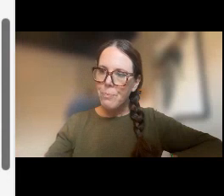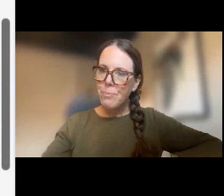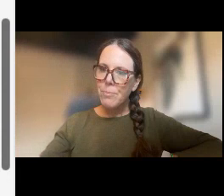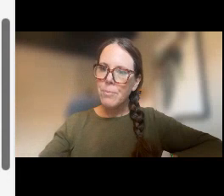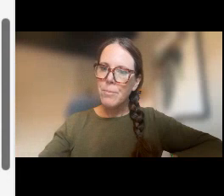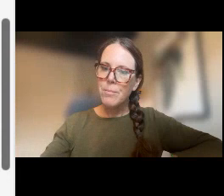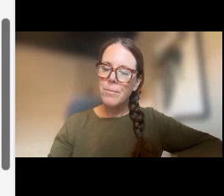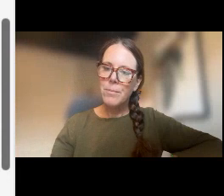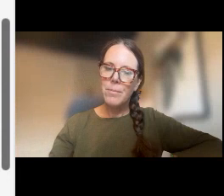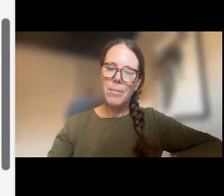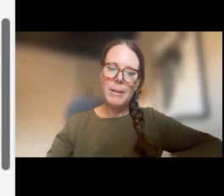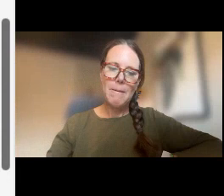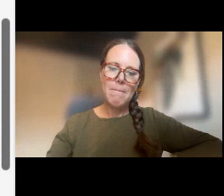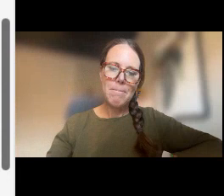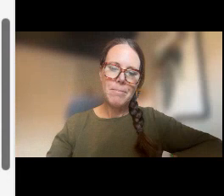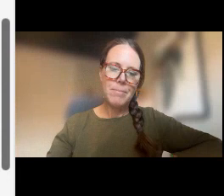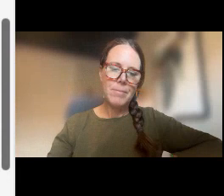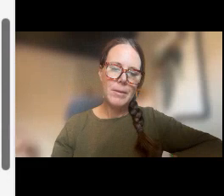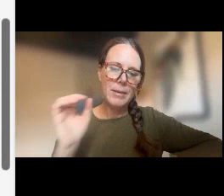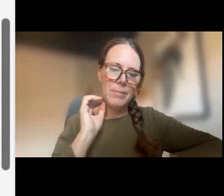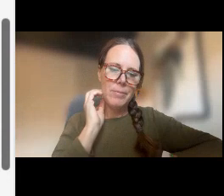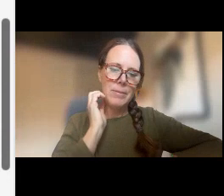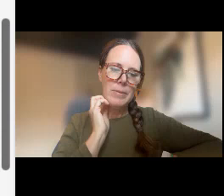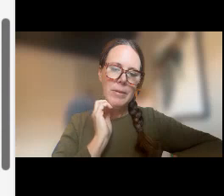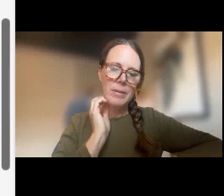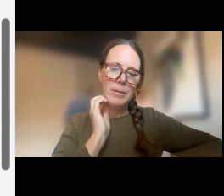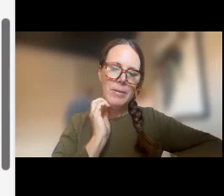broader topic, broader category for sure.